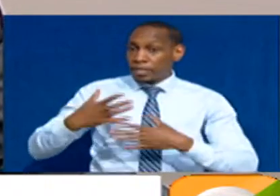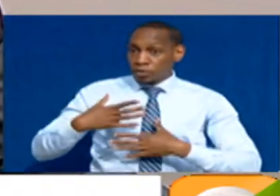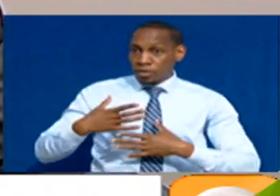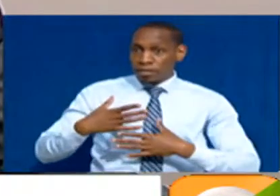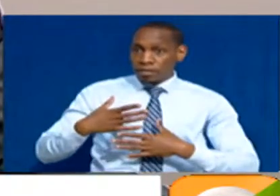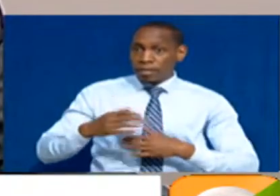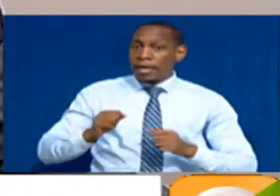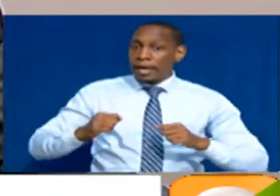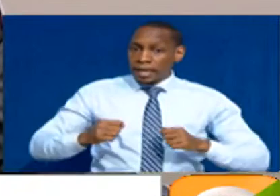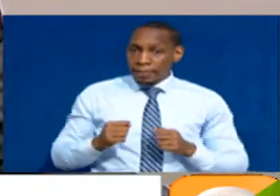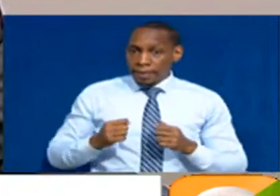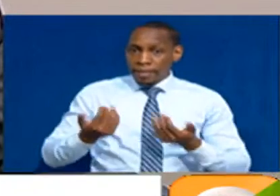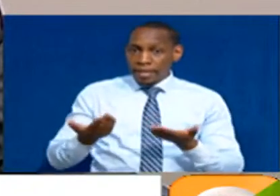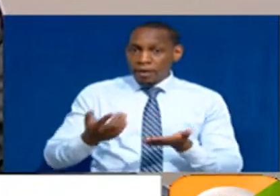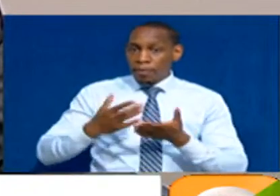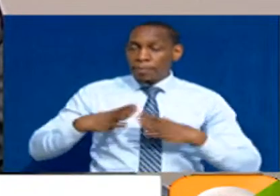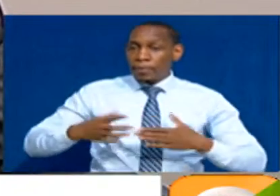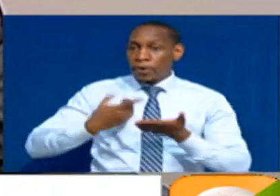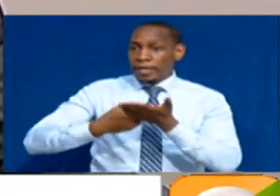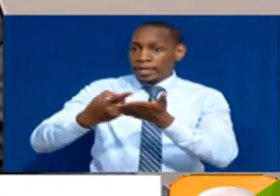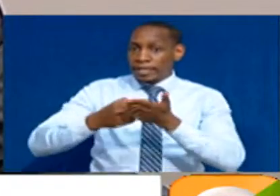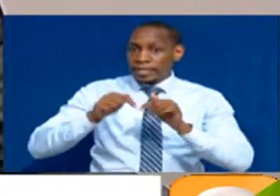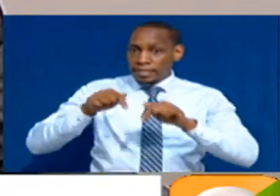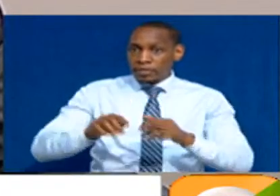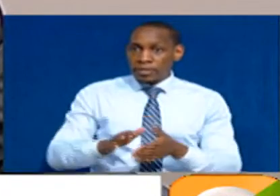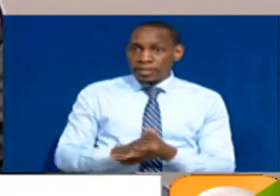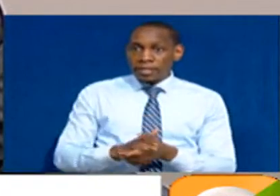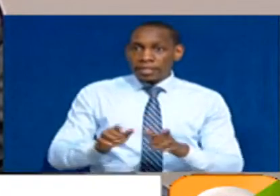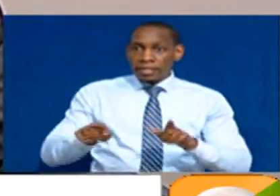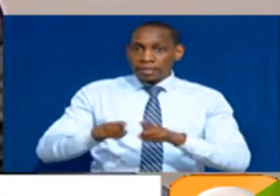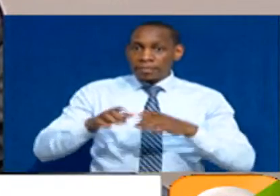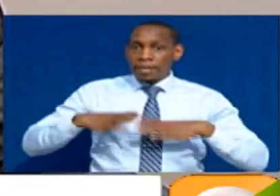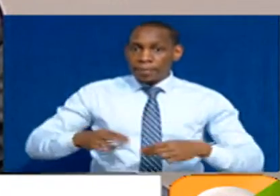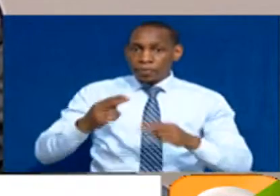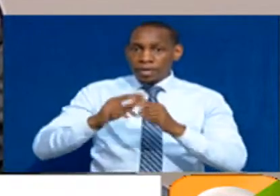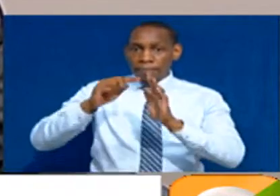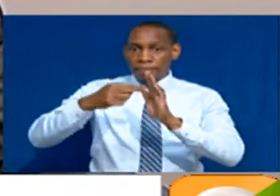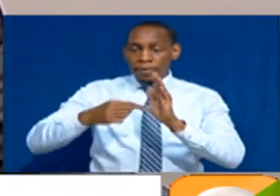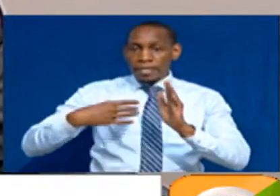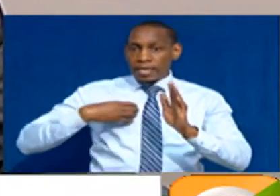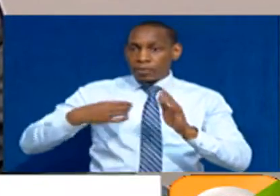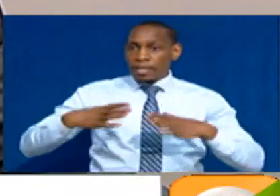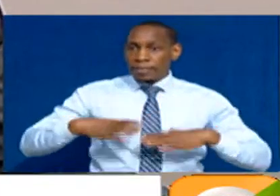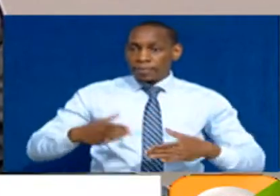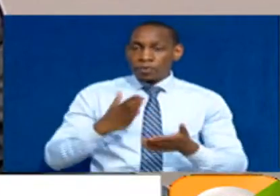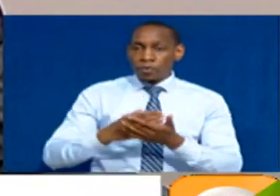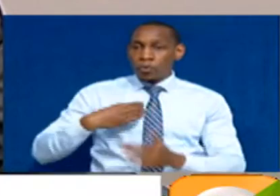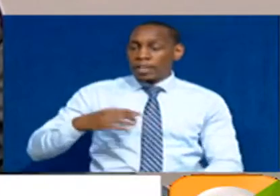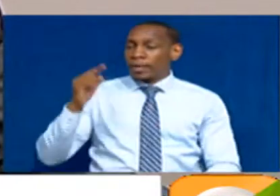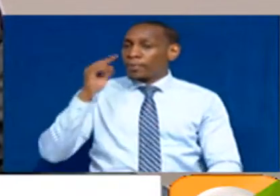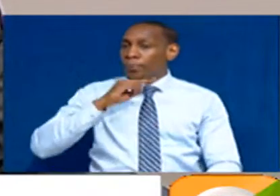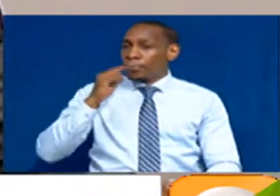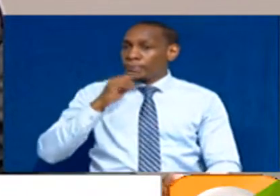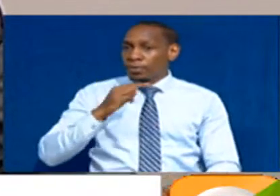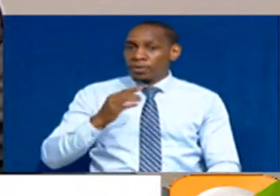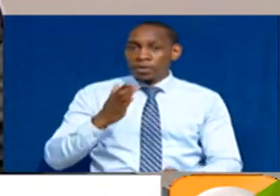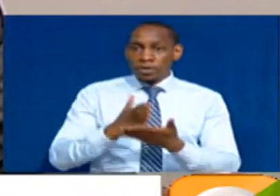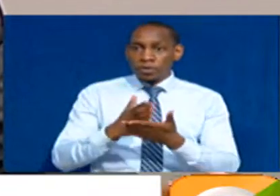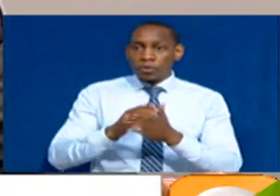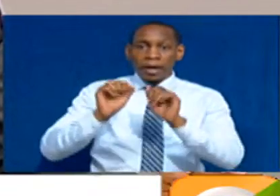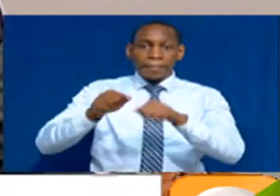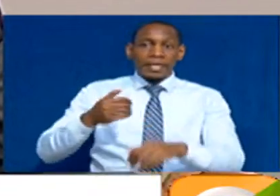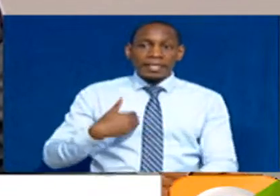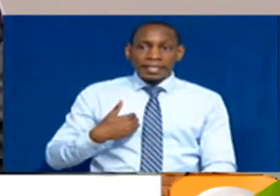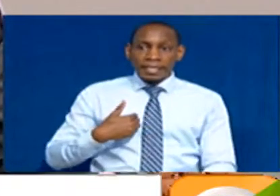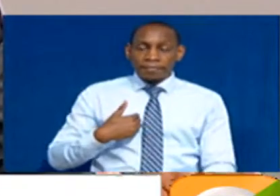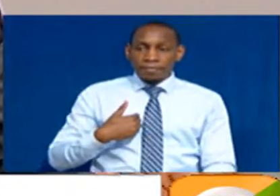that I am happy that people are having today. That the people named are the wealthy, the rich, and people who have a certain